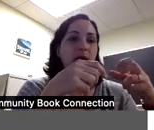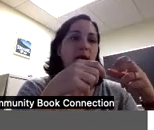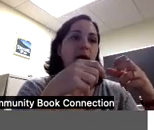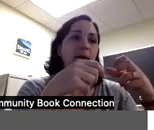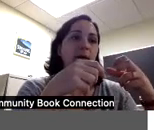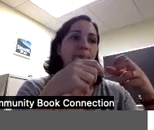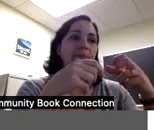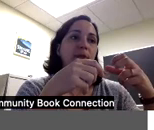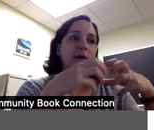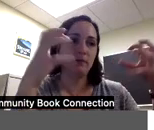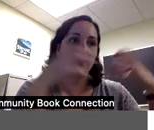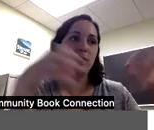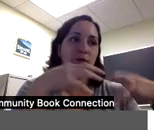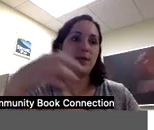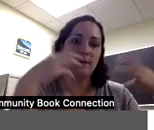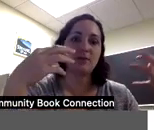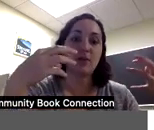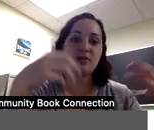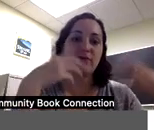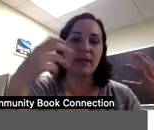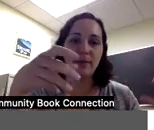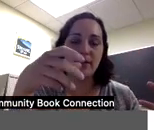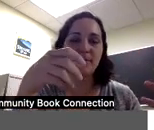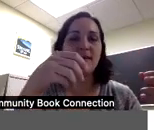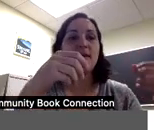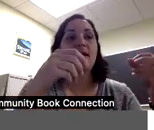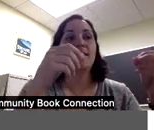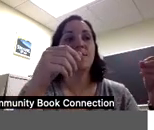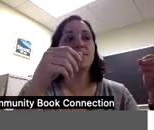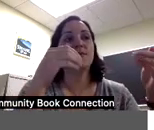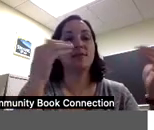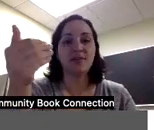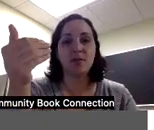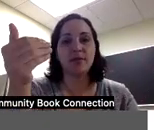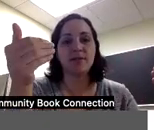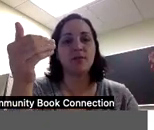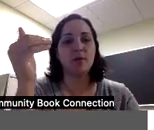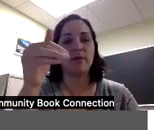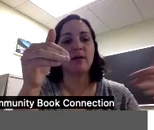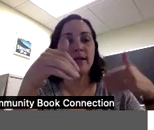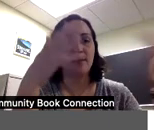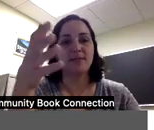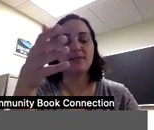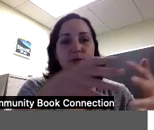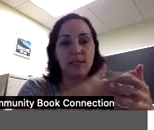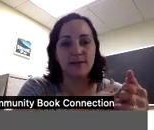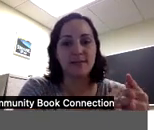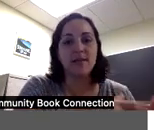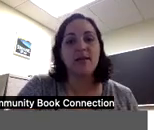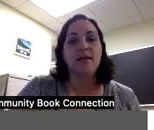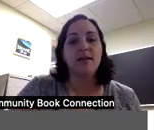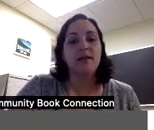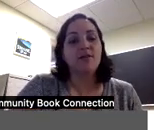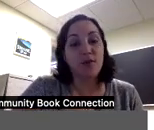polyp, and grow to be a structure for many polyps, as opposed to the sexual reproduction where there are gametes that are